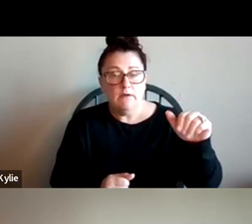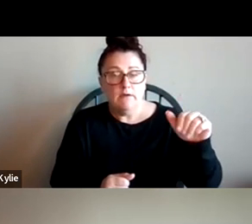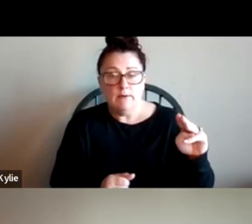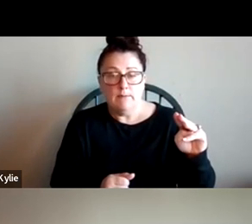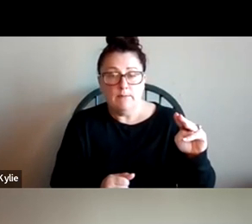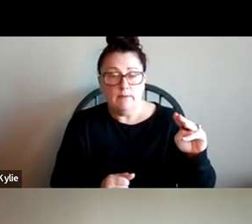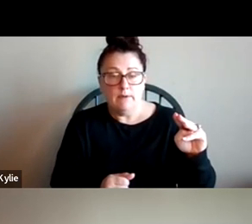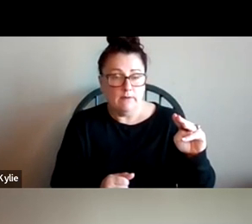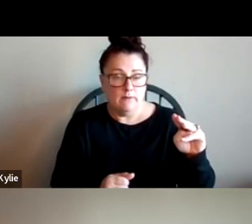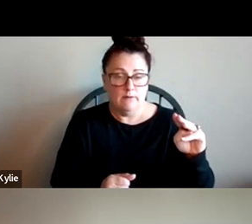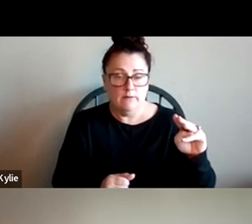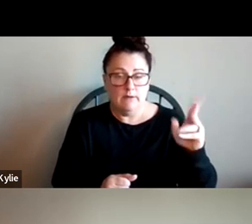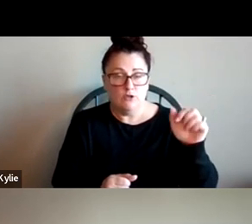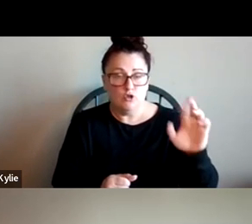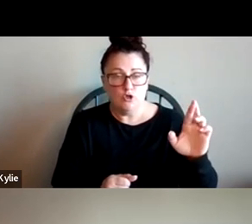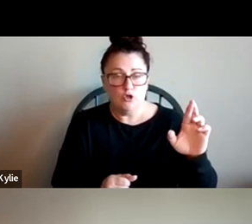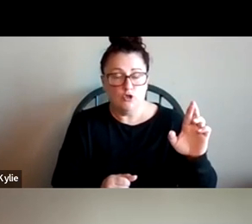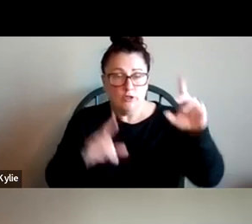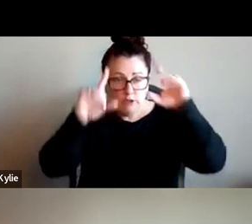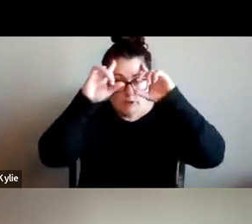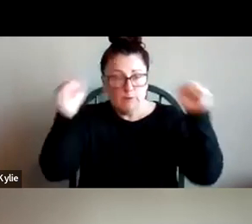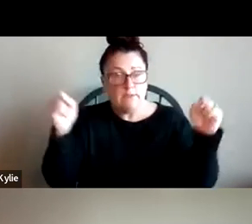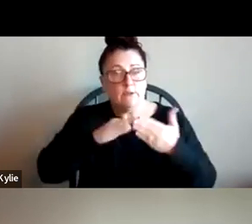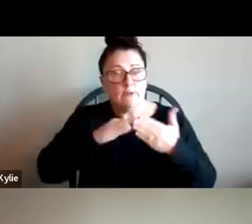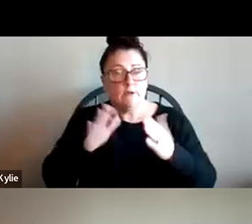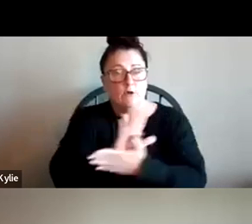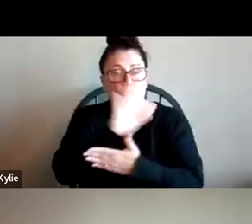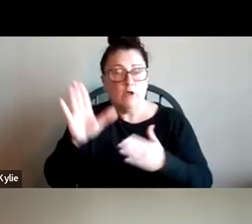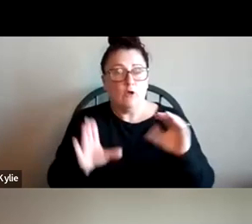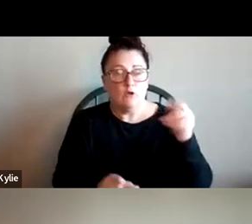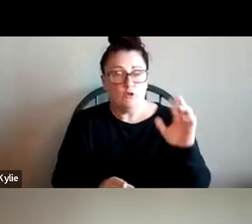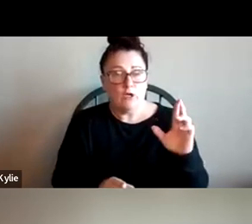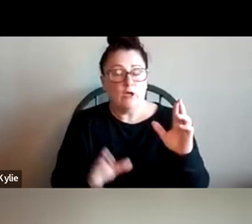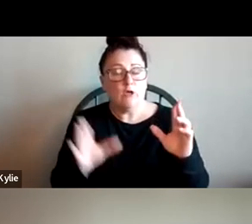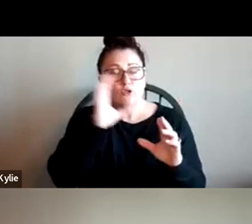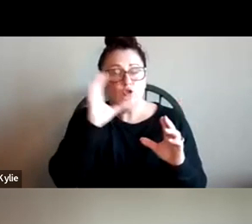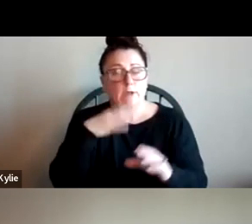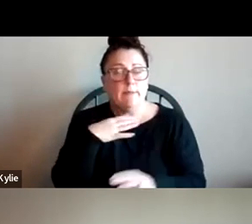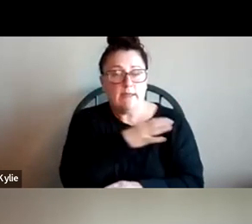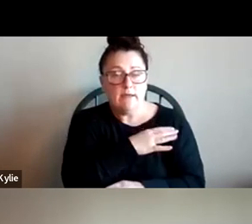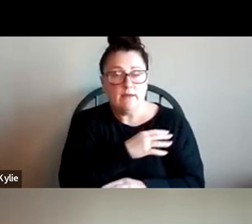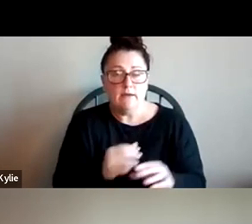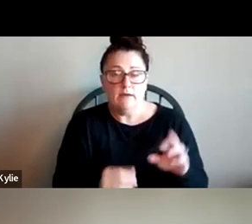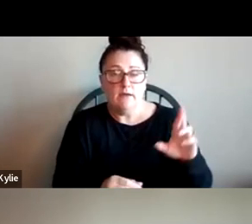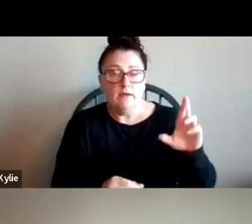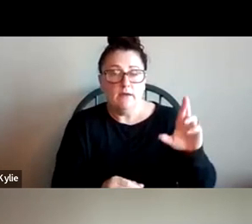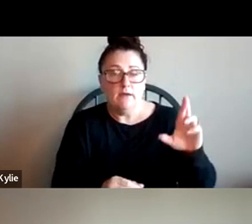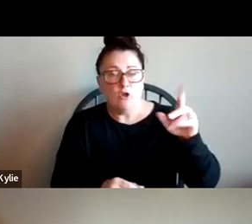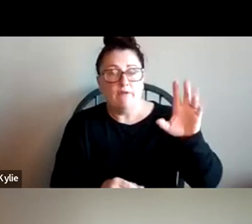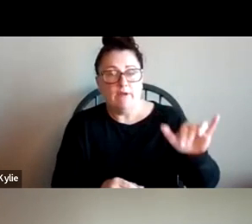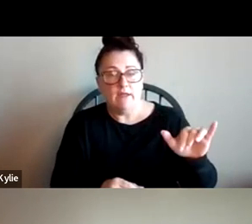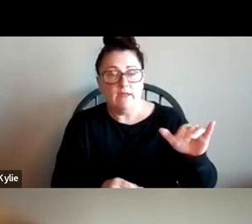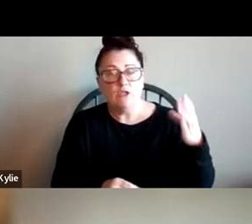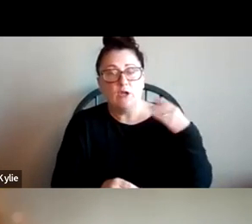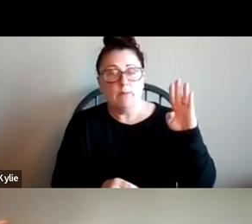Elginger, president of the Bunker Hill Community College and co-chair of the search committee. Ms. Roxy Harvey, chair